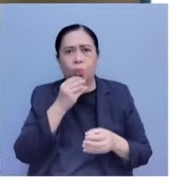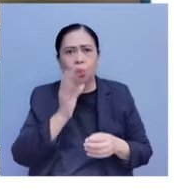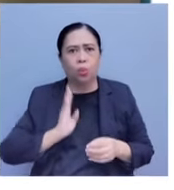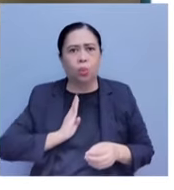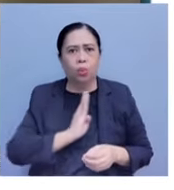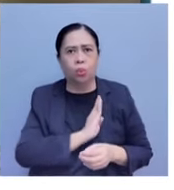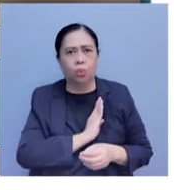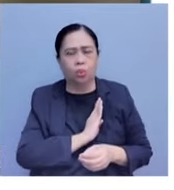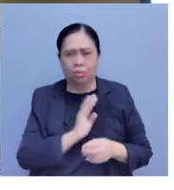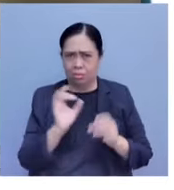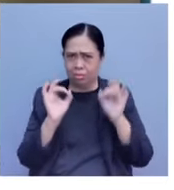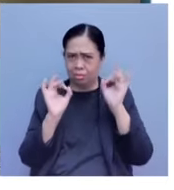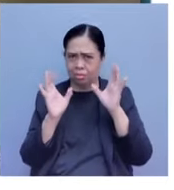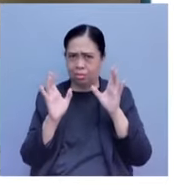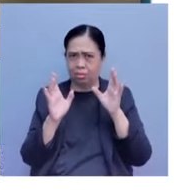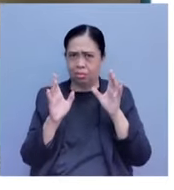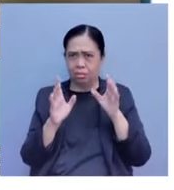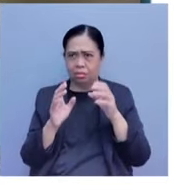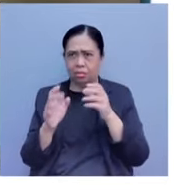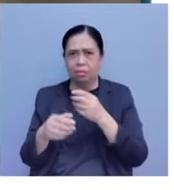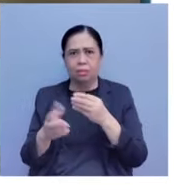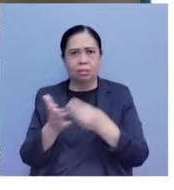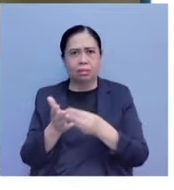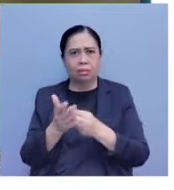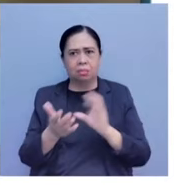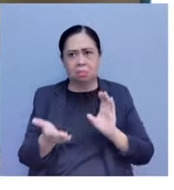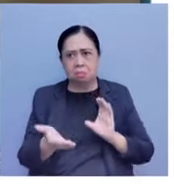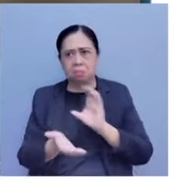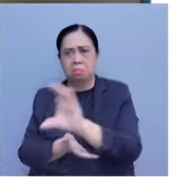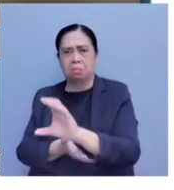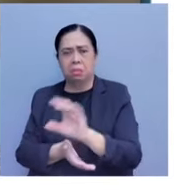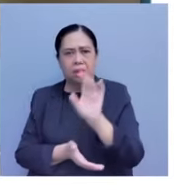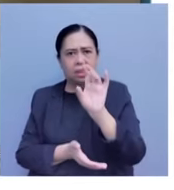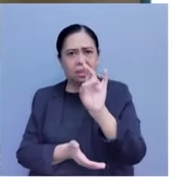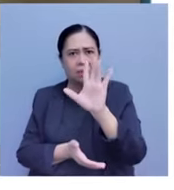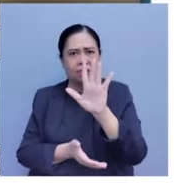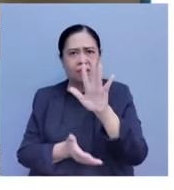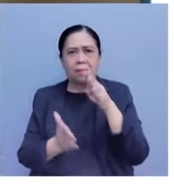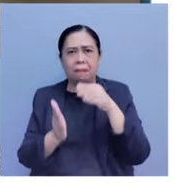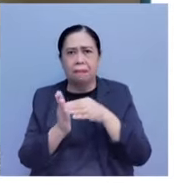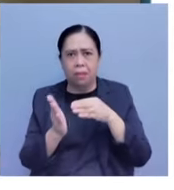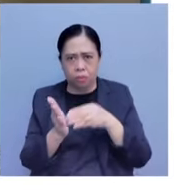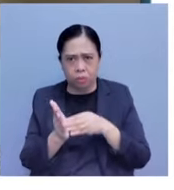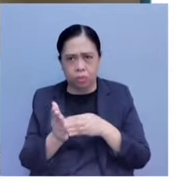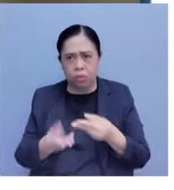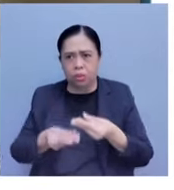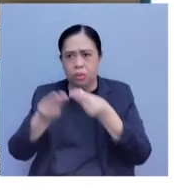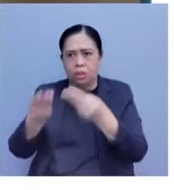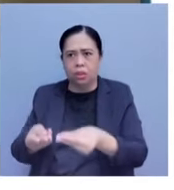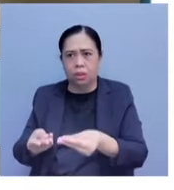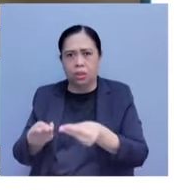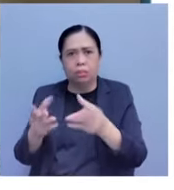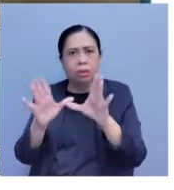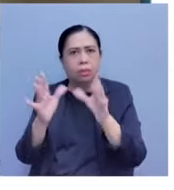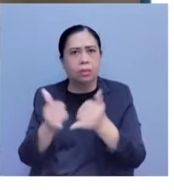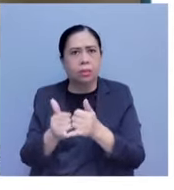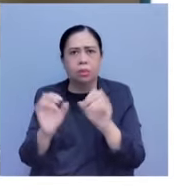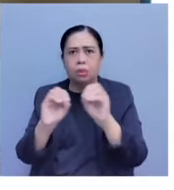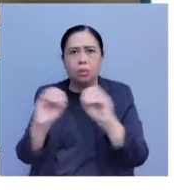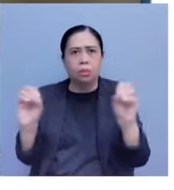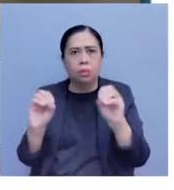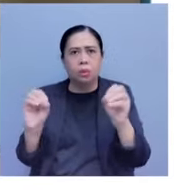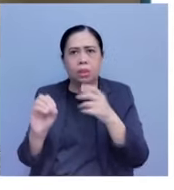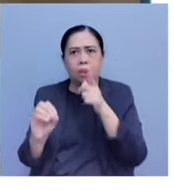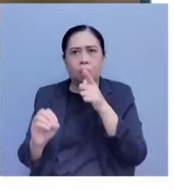it dangerous, for example, for public funds in the tune of 75 billion pesos to be given to a corporation that we don't